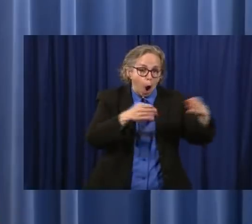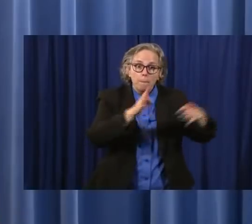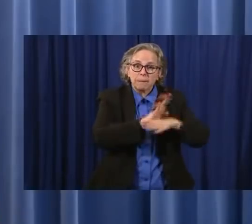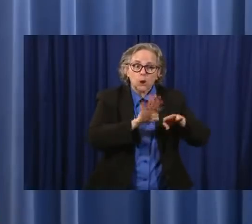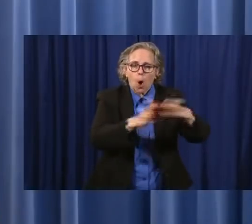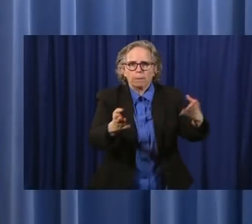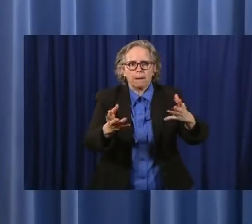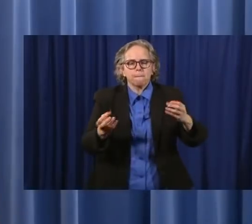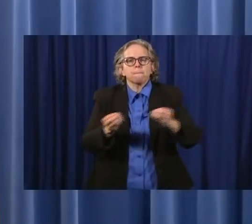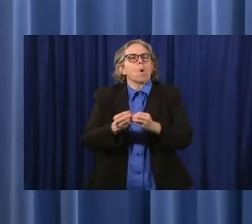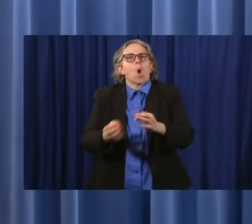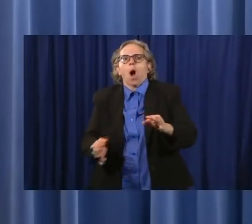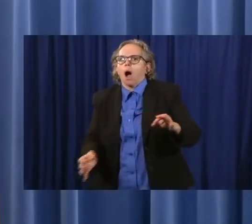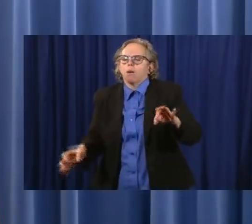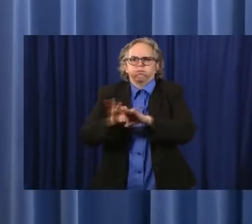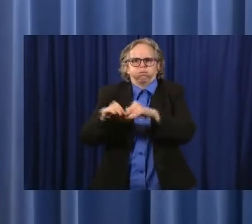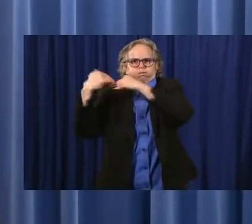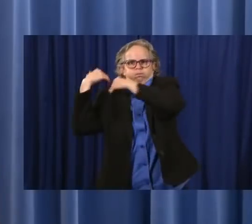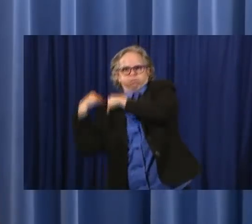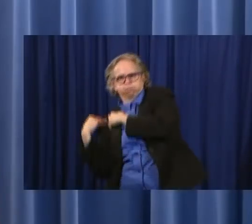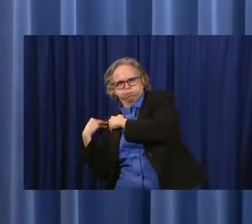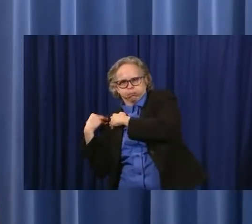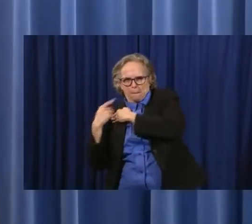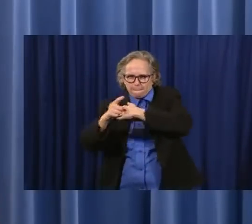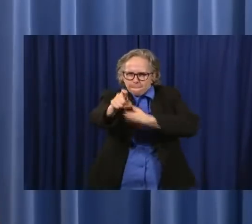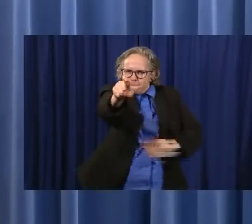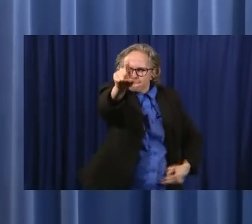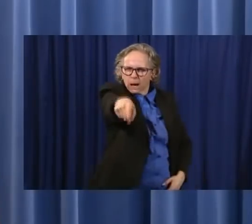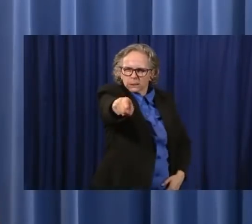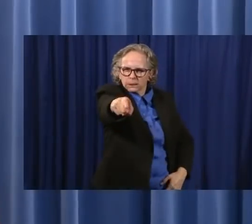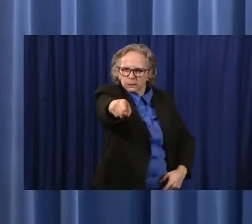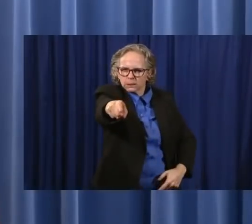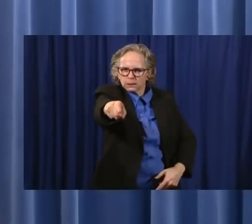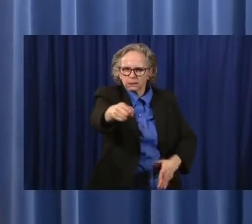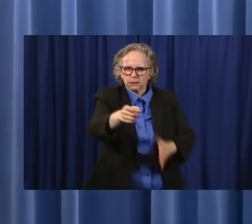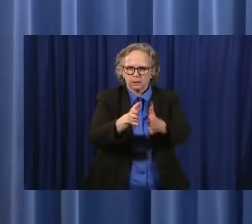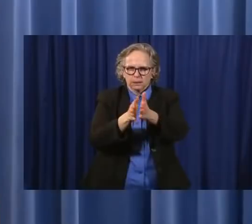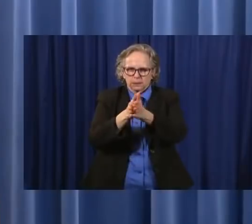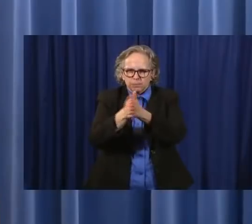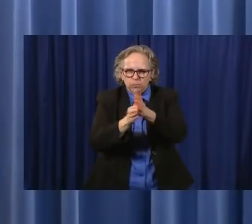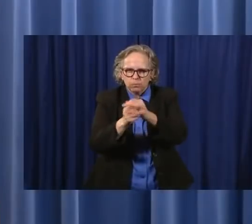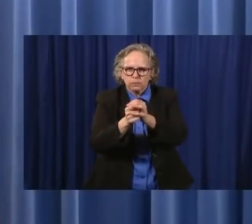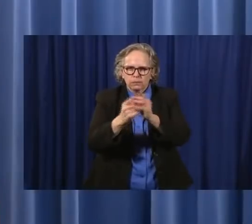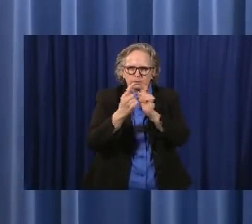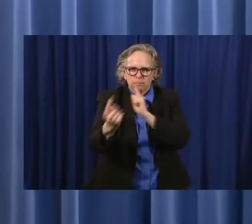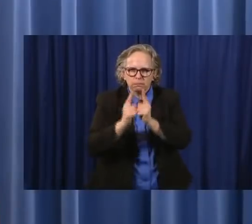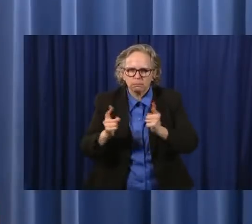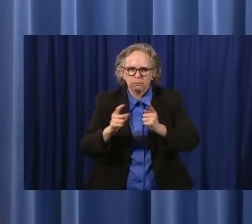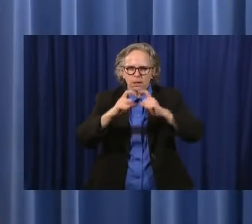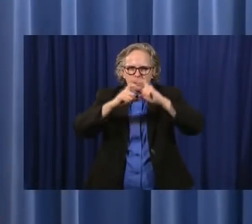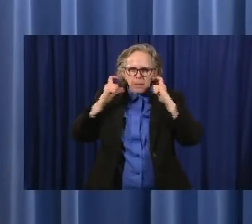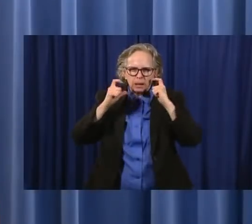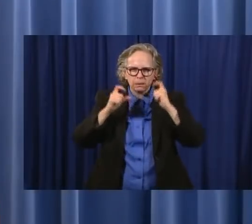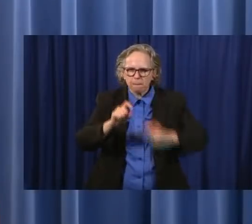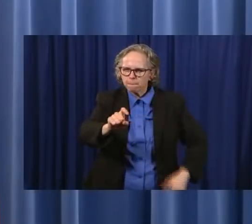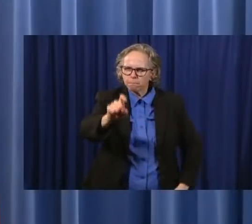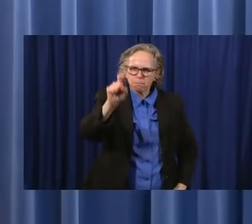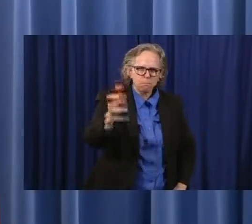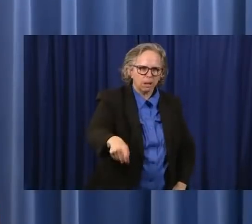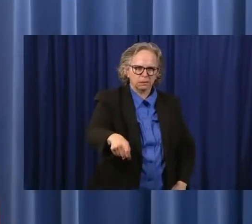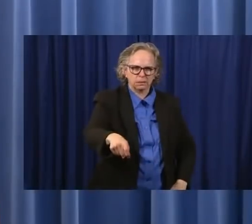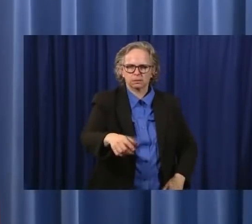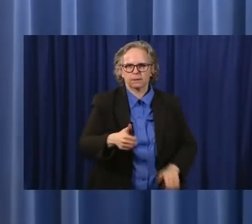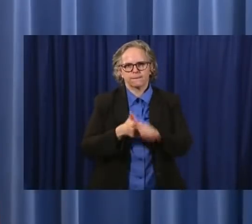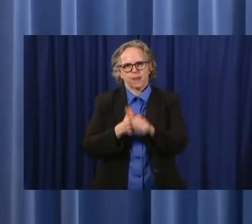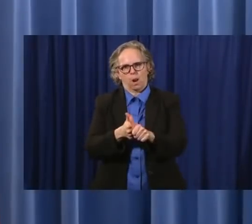million Ohioans can control themselves. This is a time when we've got to really continue to do that. Even as people